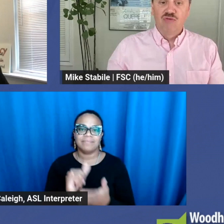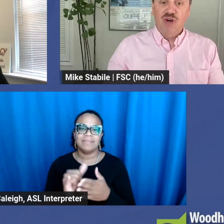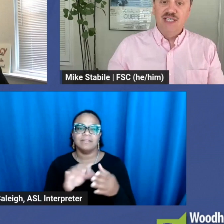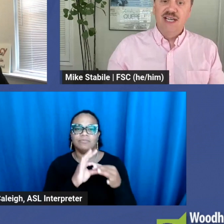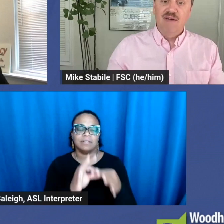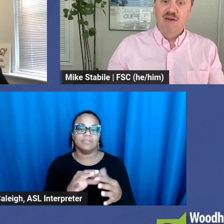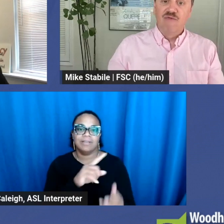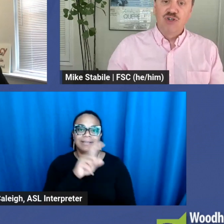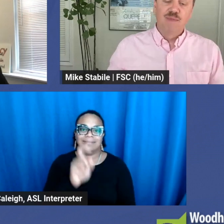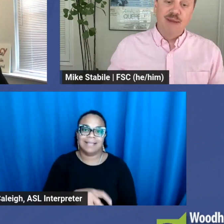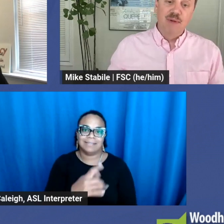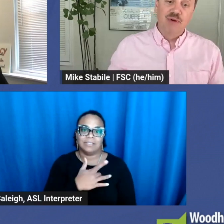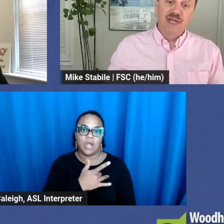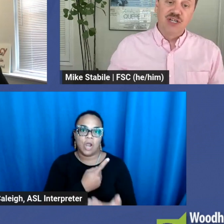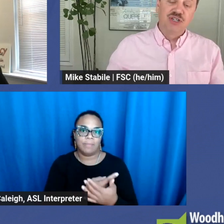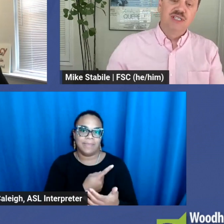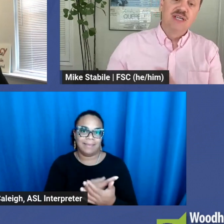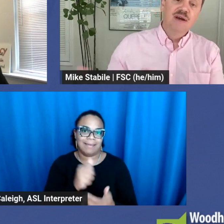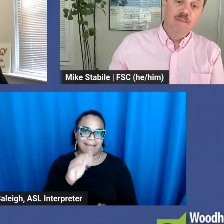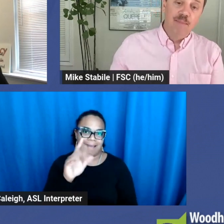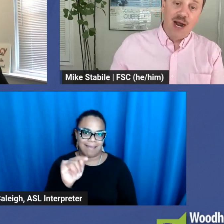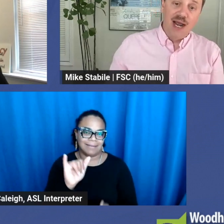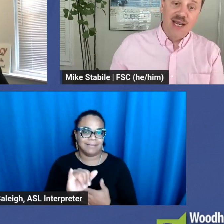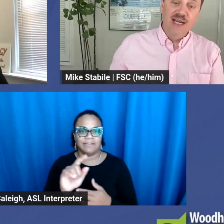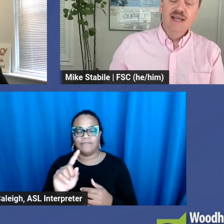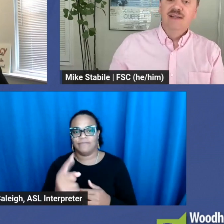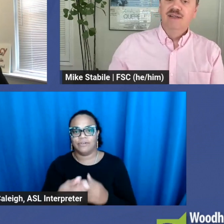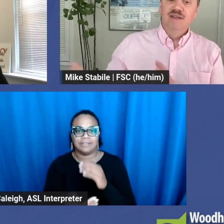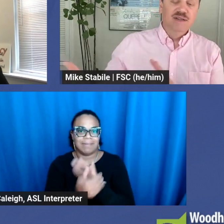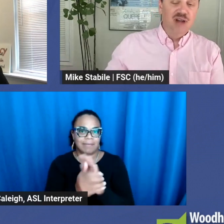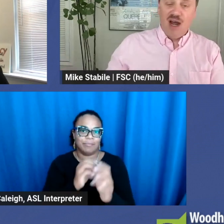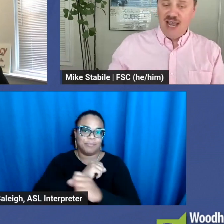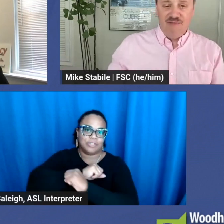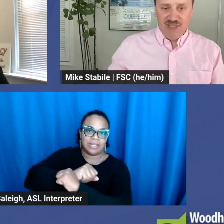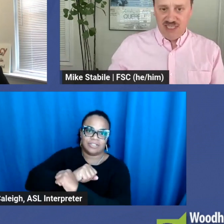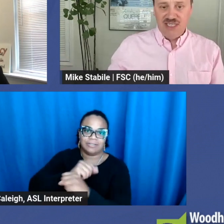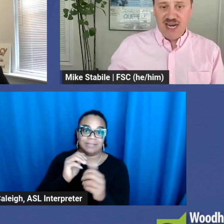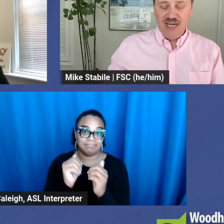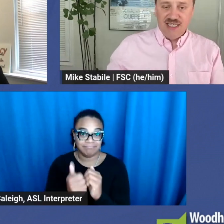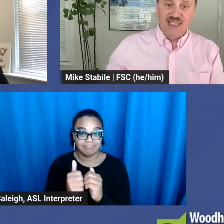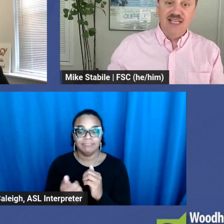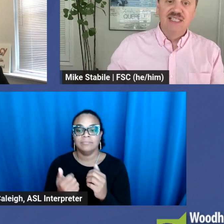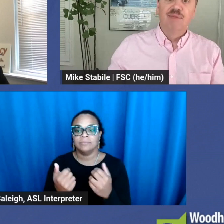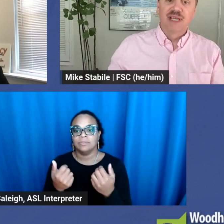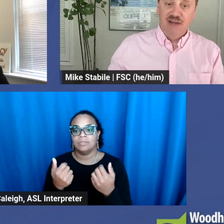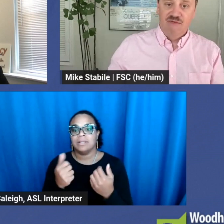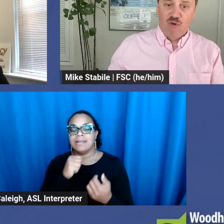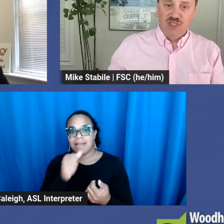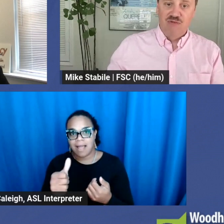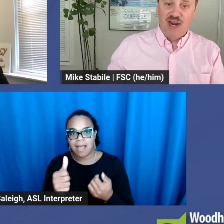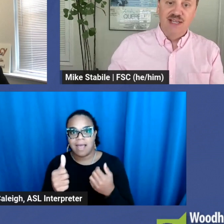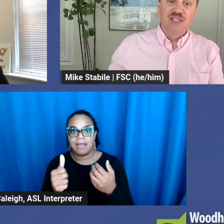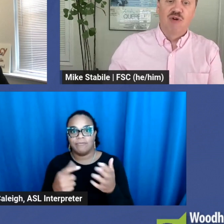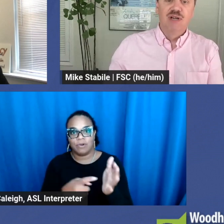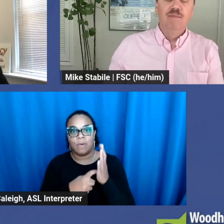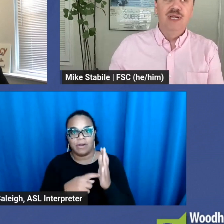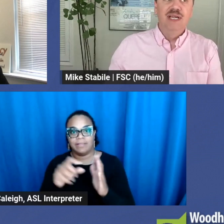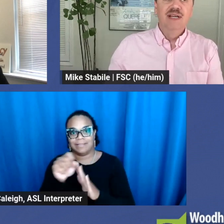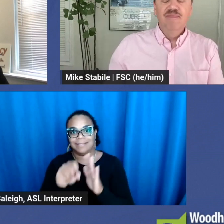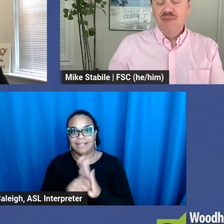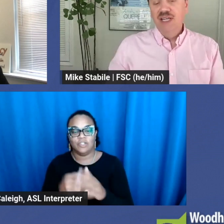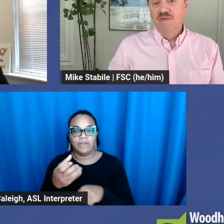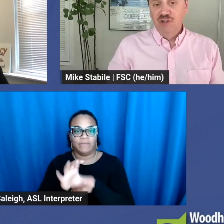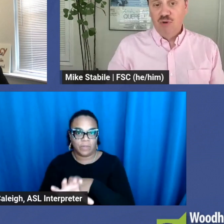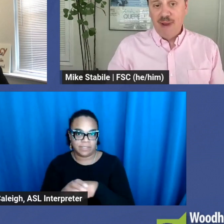It sort of tries to get around First Amendment protections by not having the state ostensibly enforce it, right? It's going to